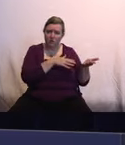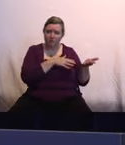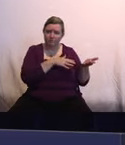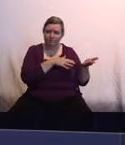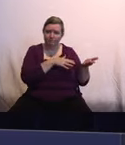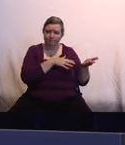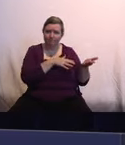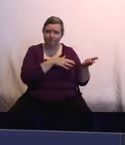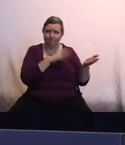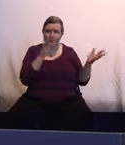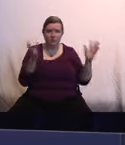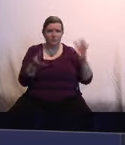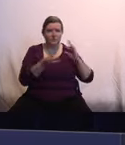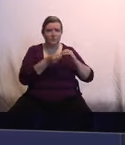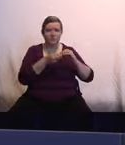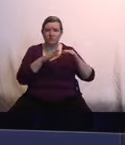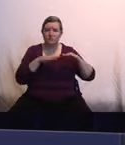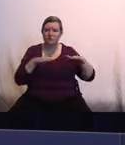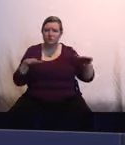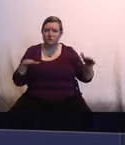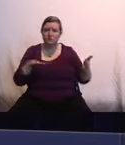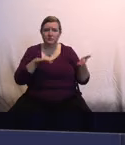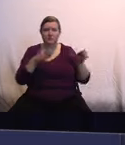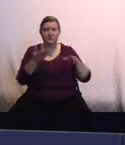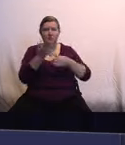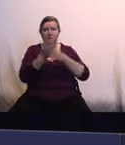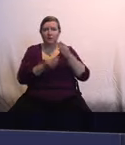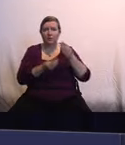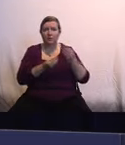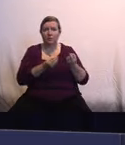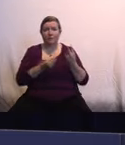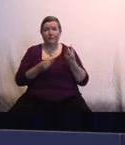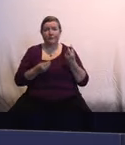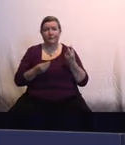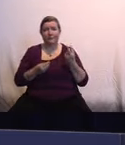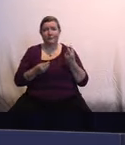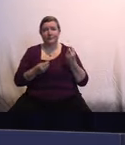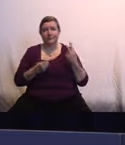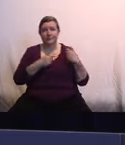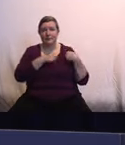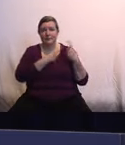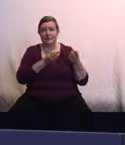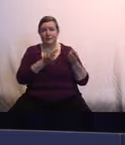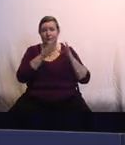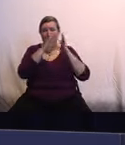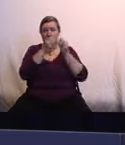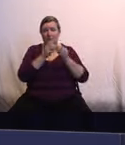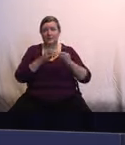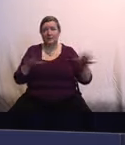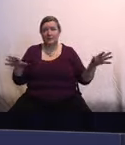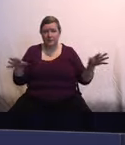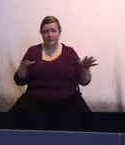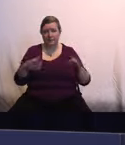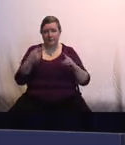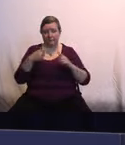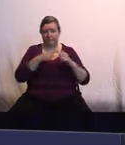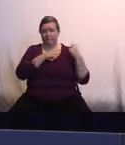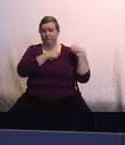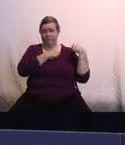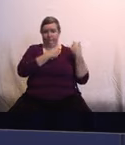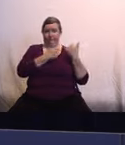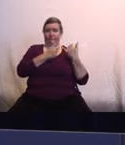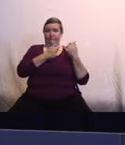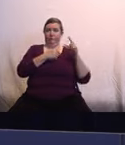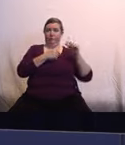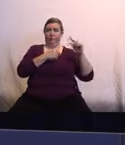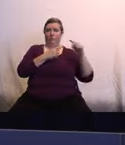number of pediatric deaths in the state stands at 12 since the pandemic began, 8 in the 0 to